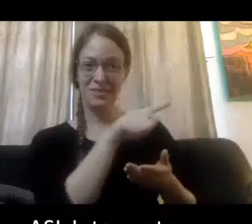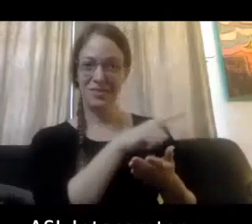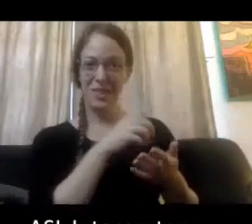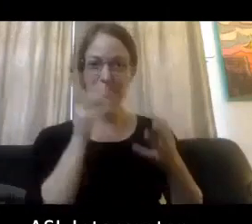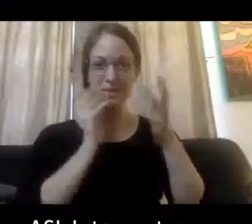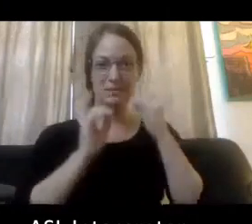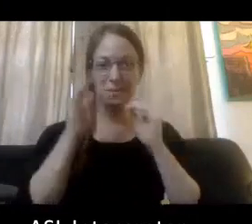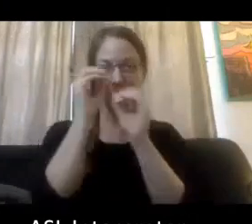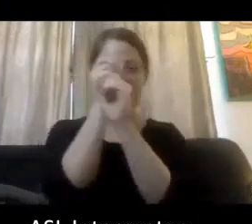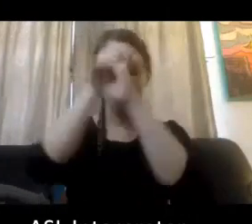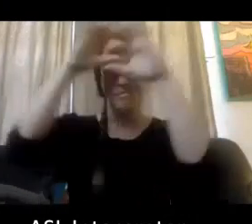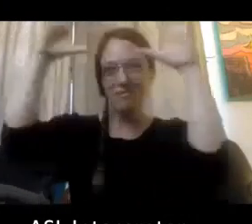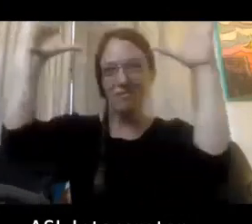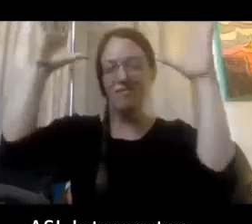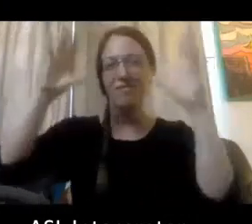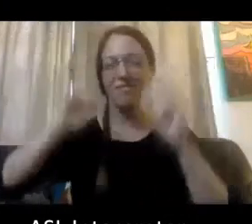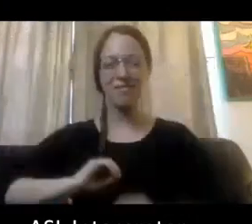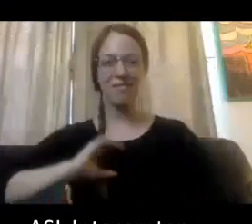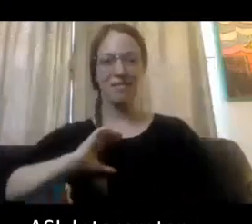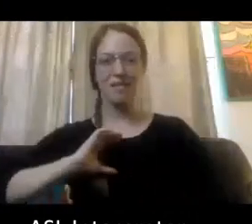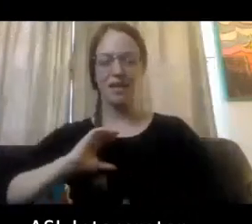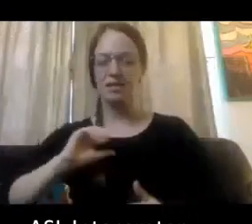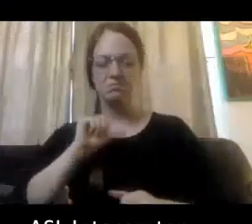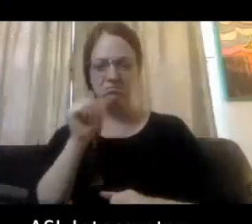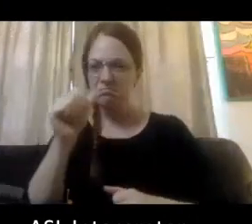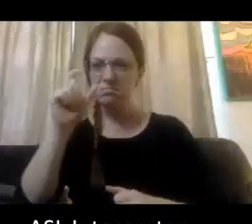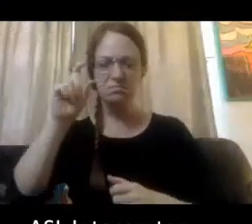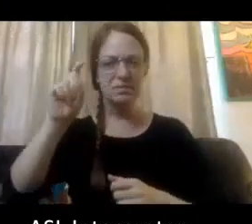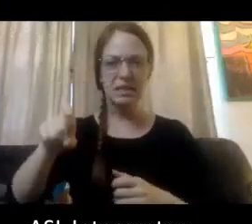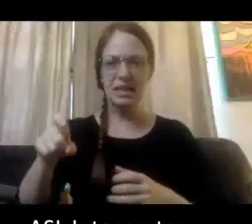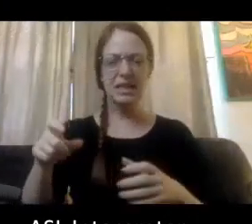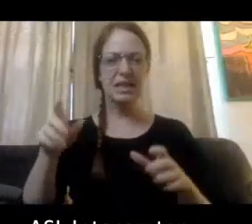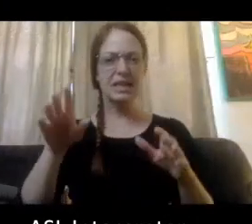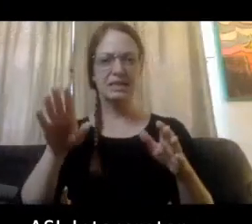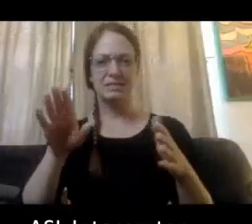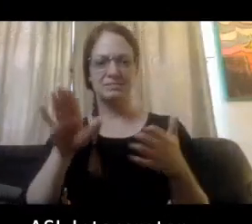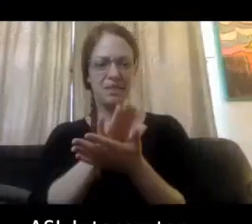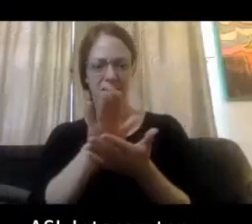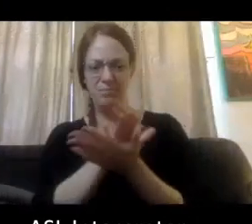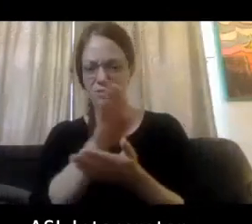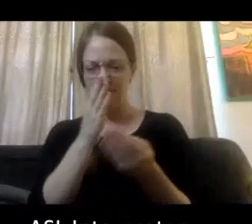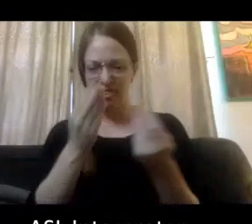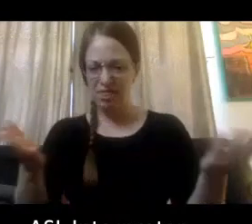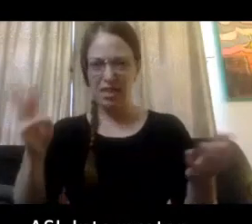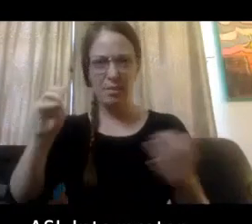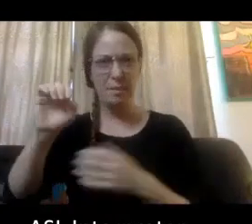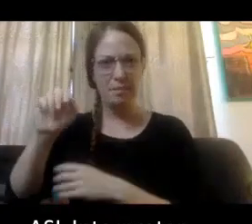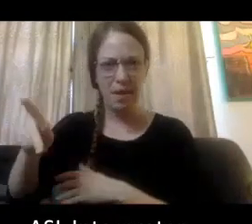place which needs maps and tokens and those kinds of things.